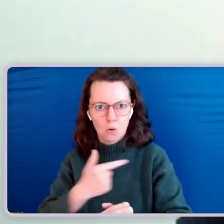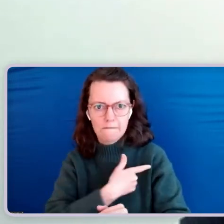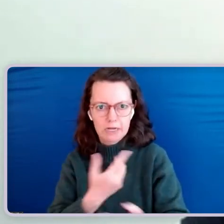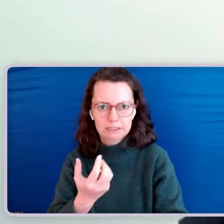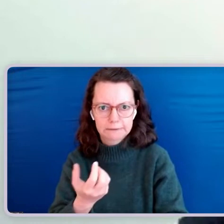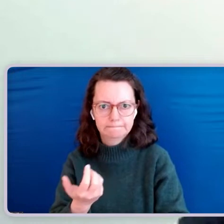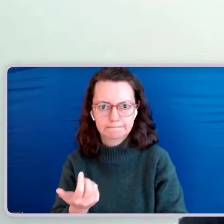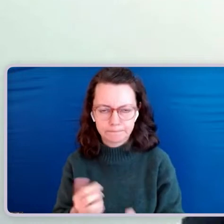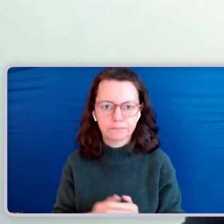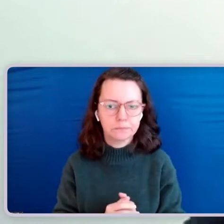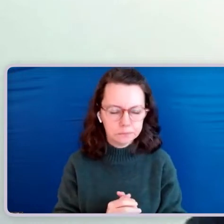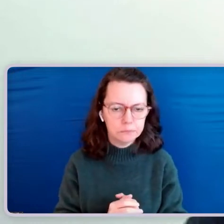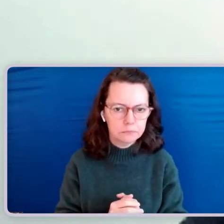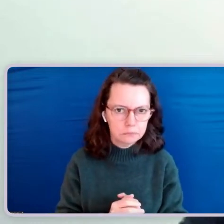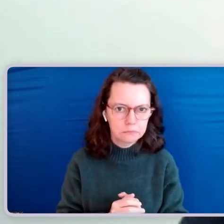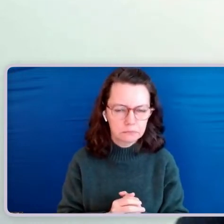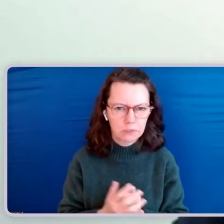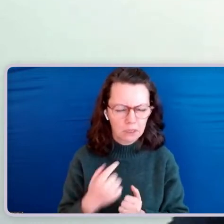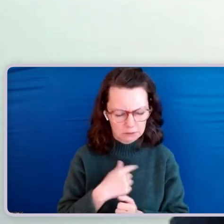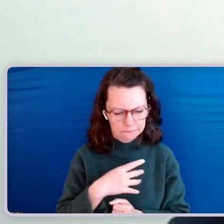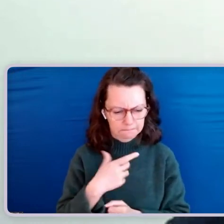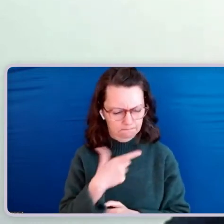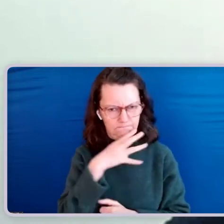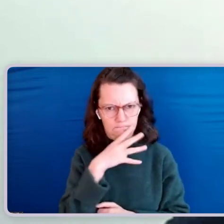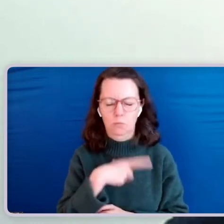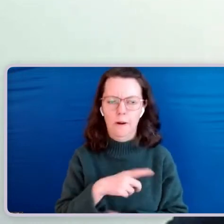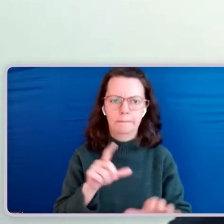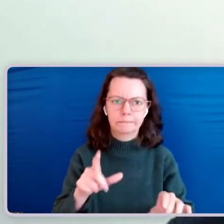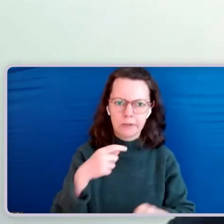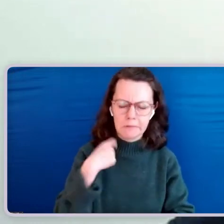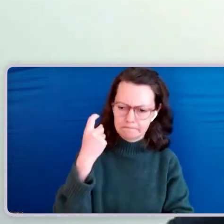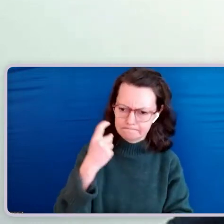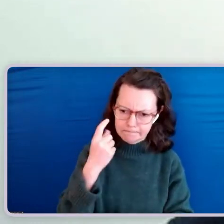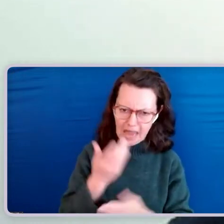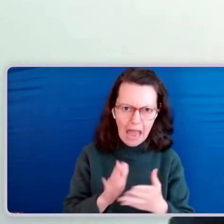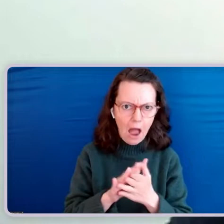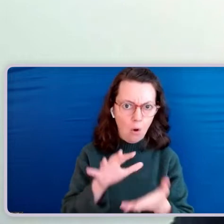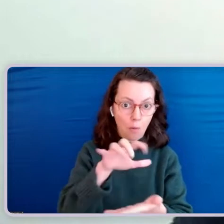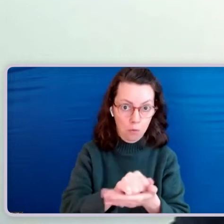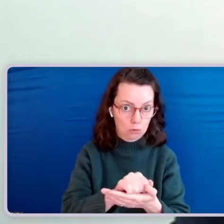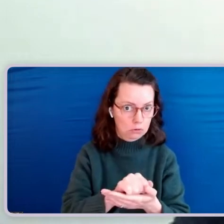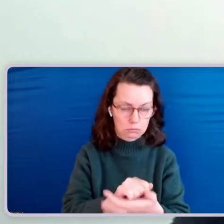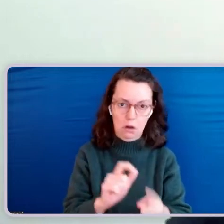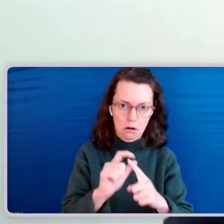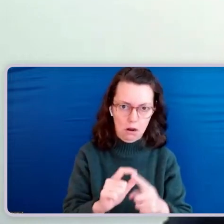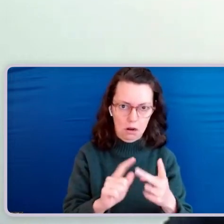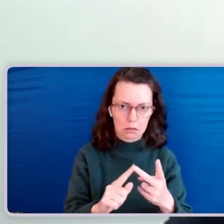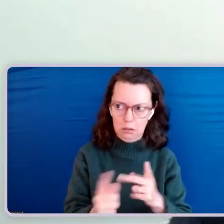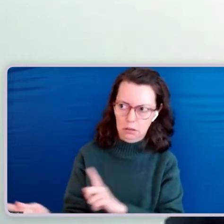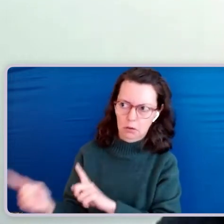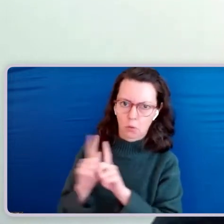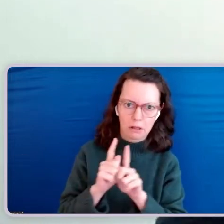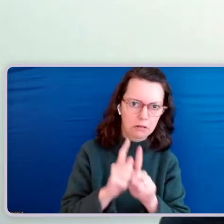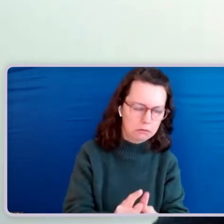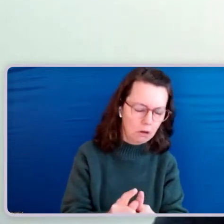the vaccination looks like, who can you bring with you to get support, the types of vaccinations there